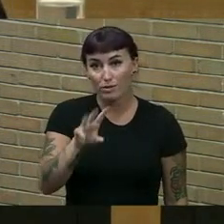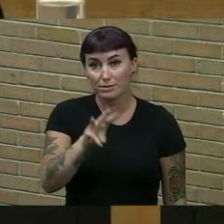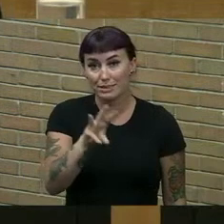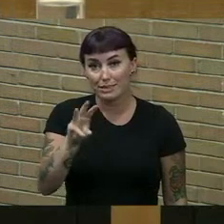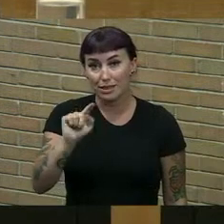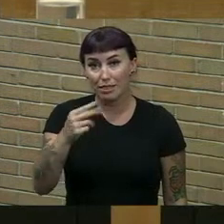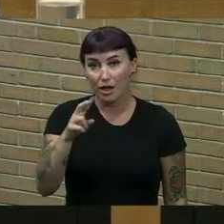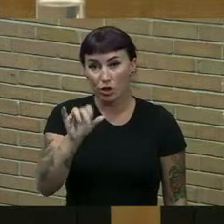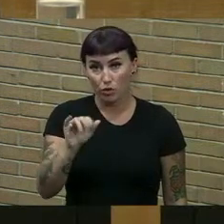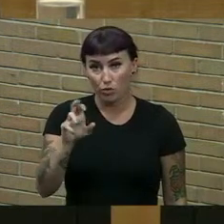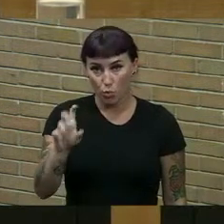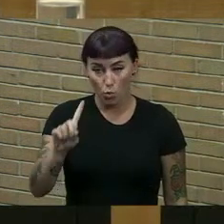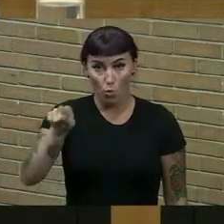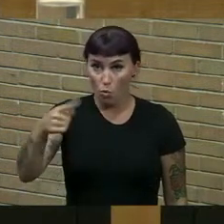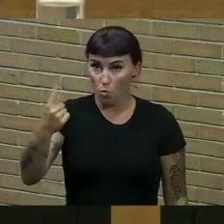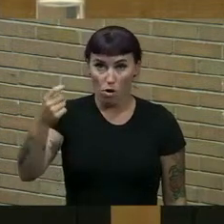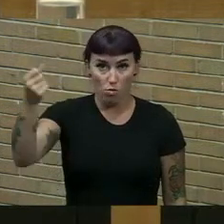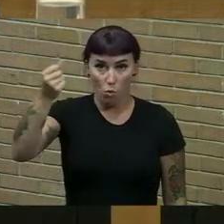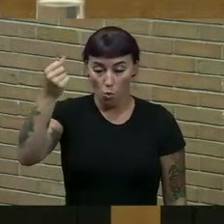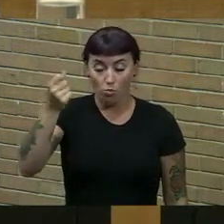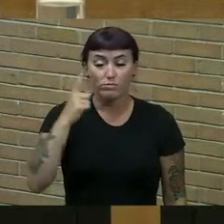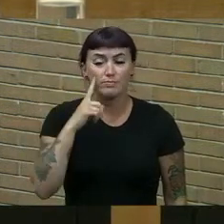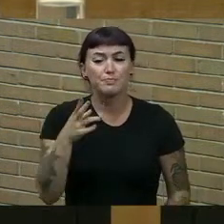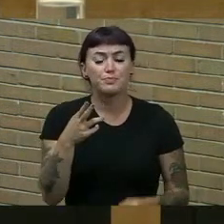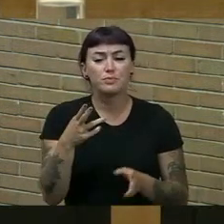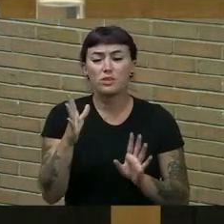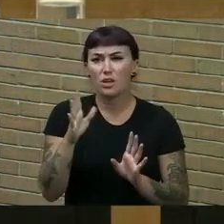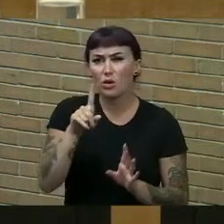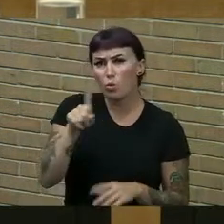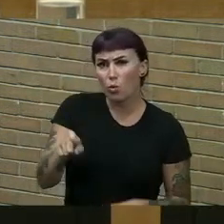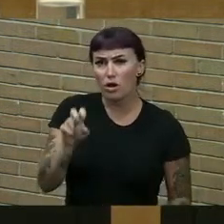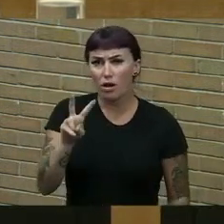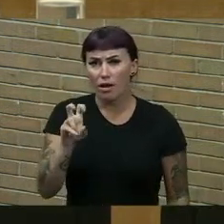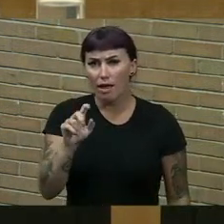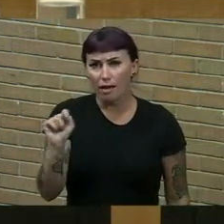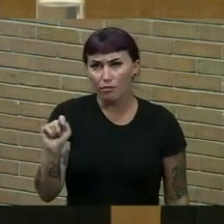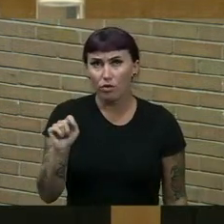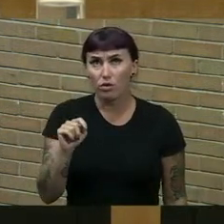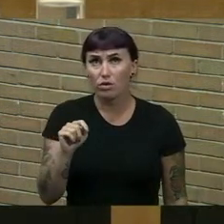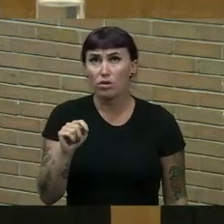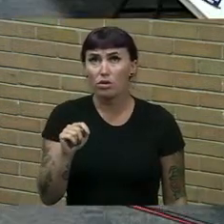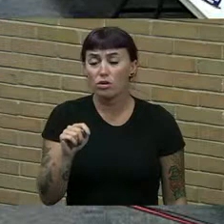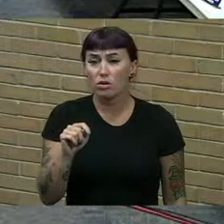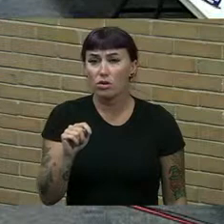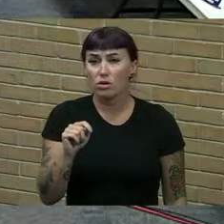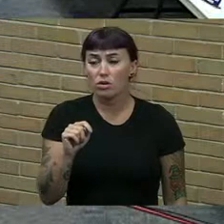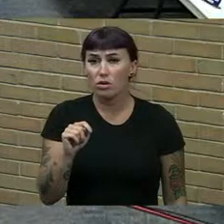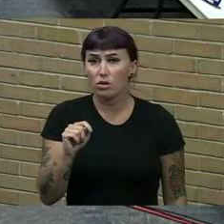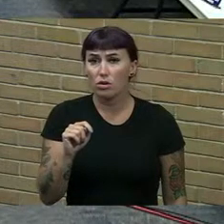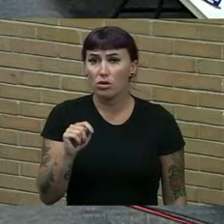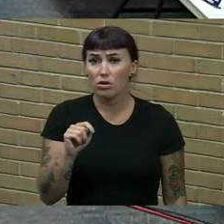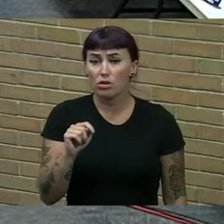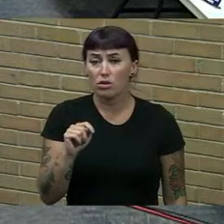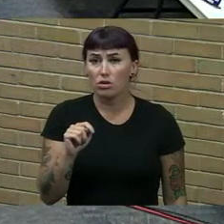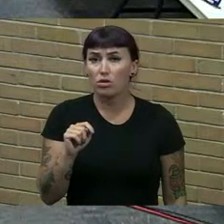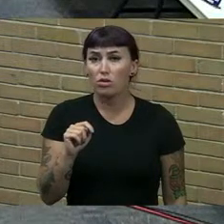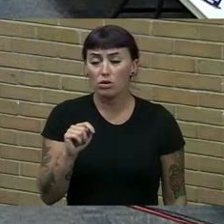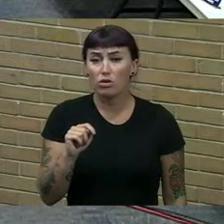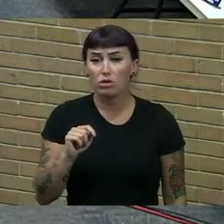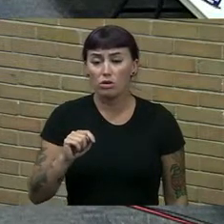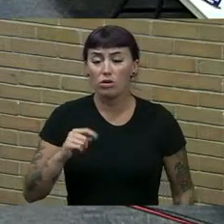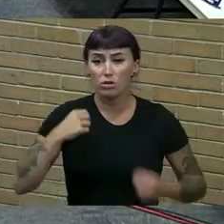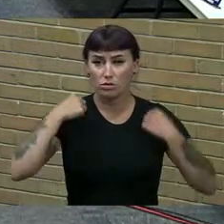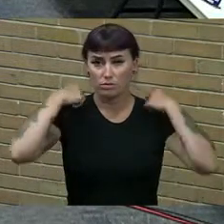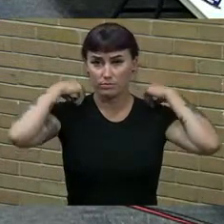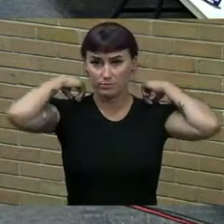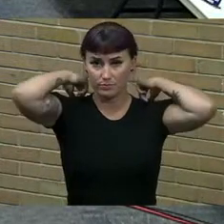166 Thackeray. Just a quick question for you, Everett. Was there a second to that motion? Yes, there was. I didn't hear